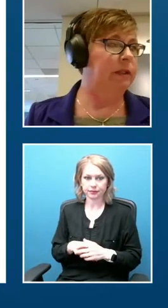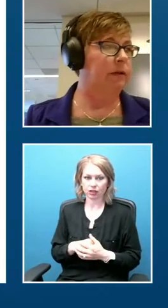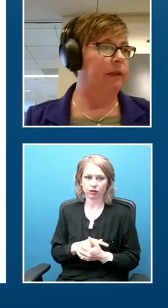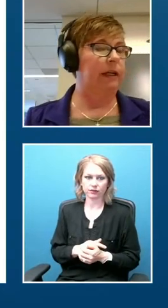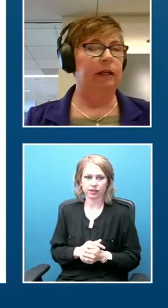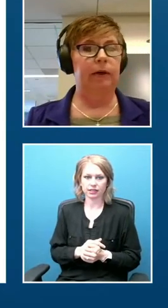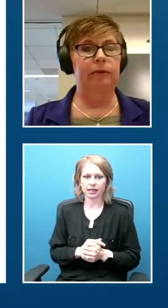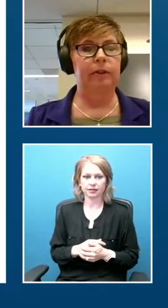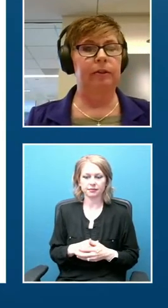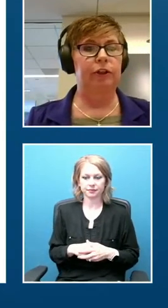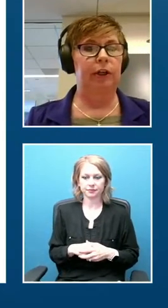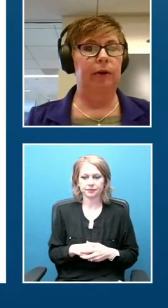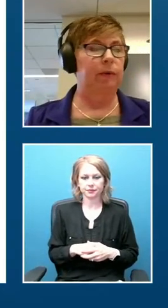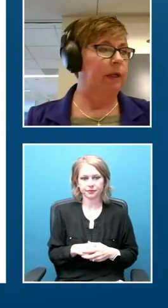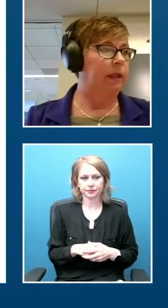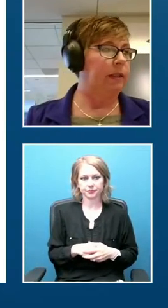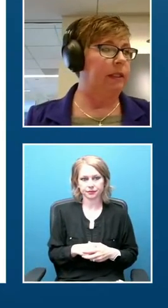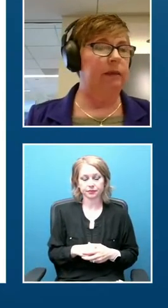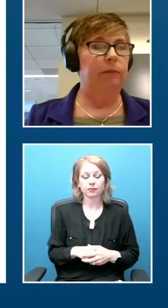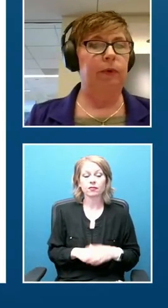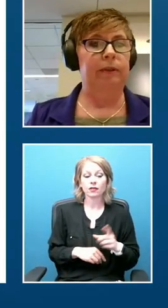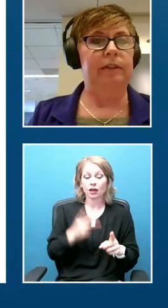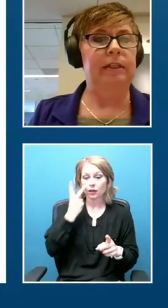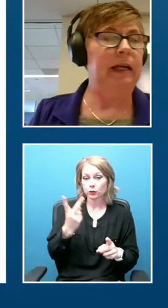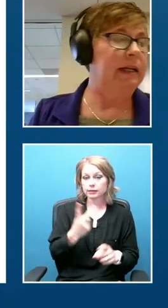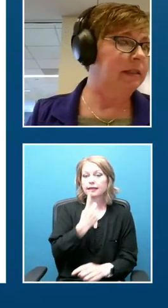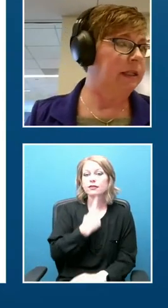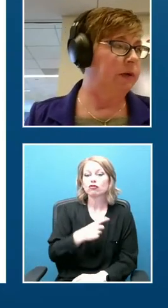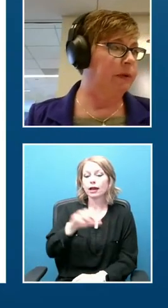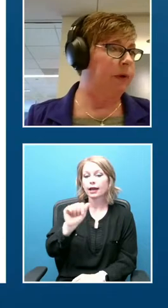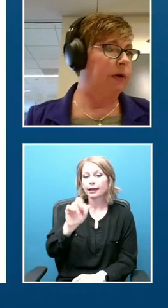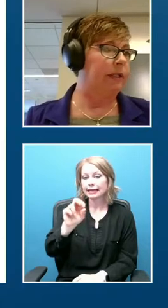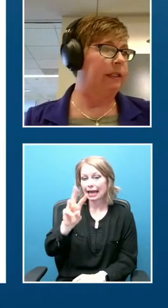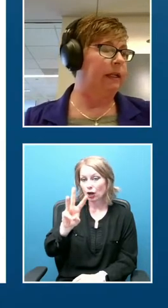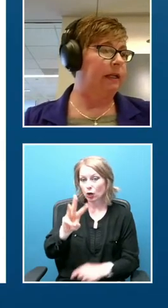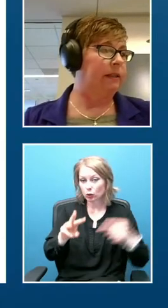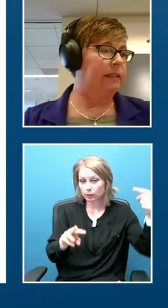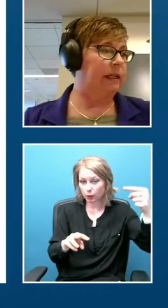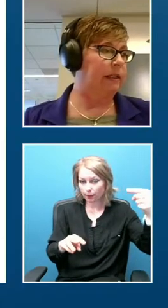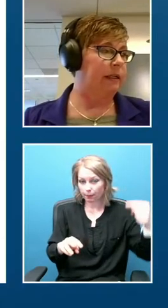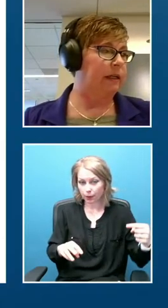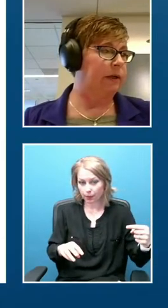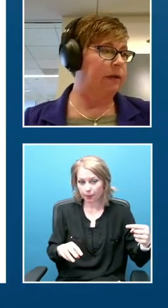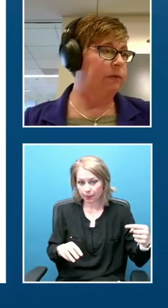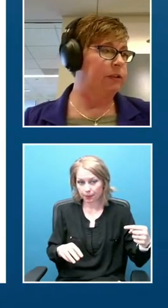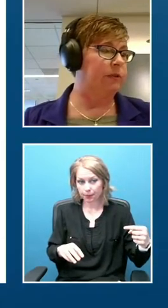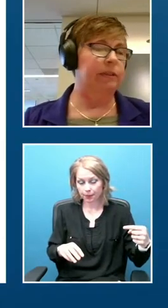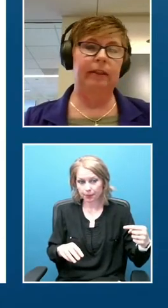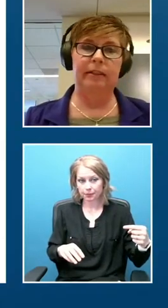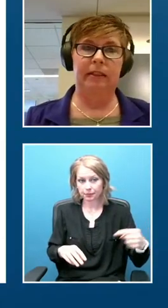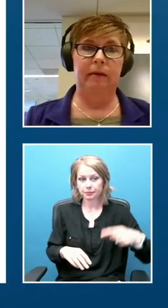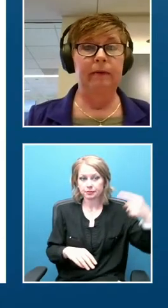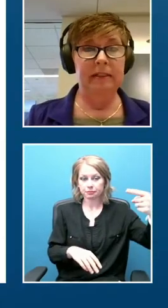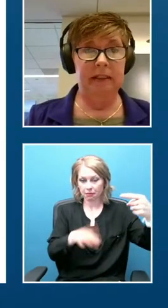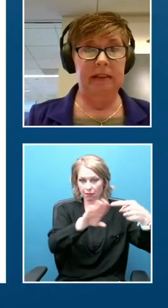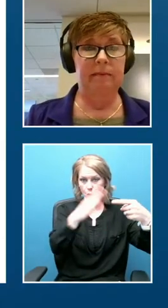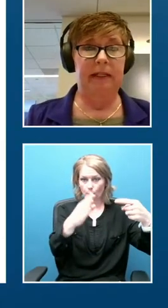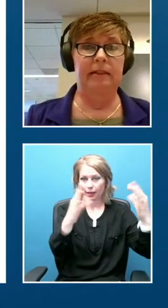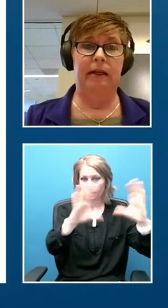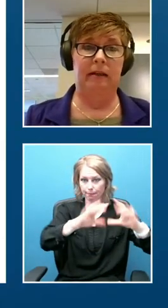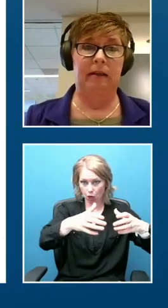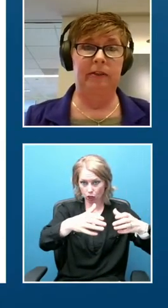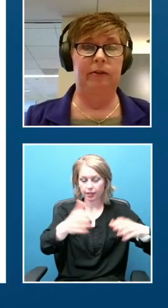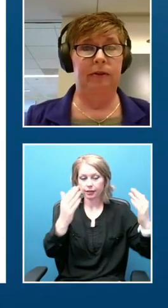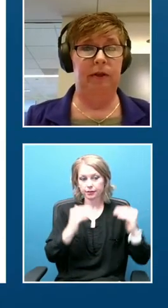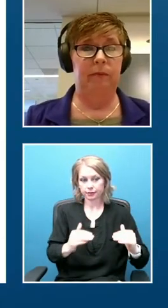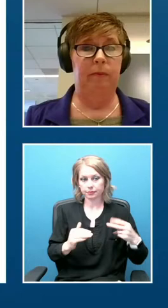So here the arrows show the importance. It has the open party. The second arrow shows the listing of the six